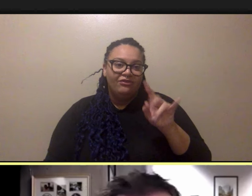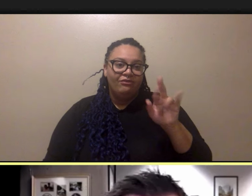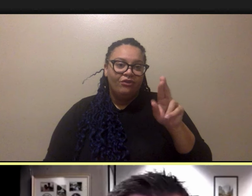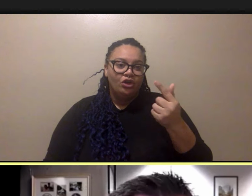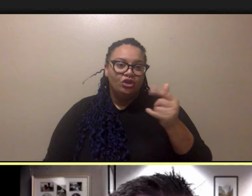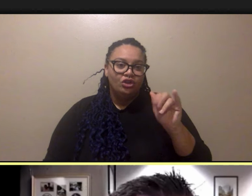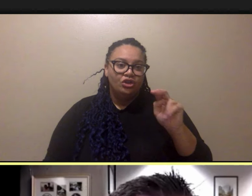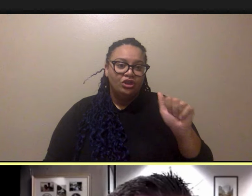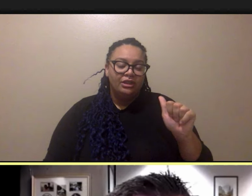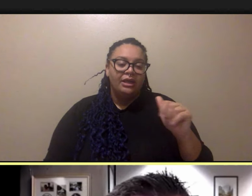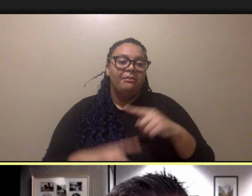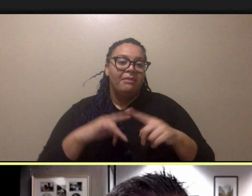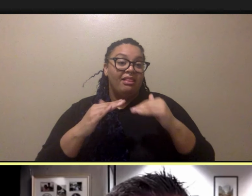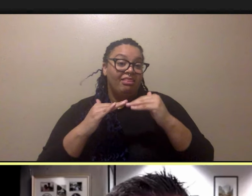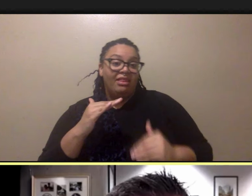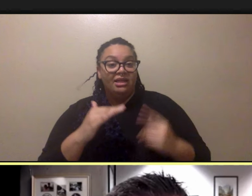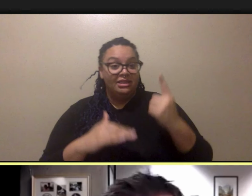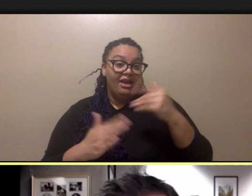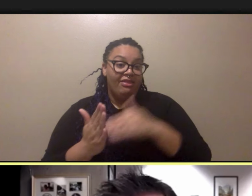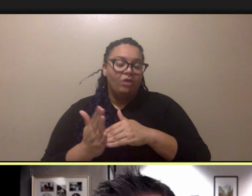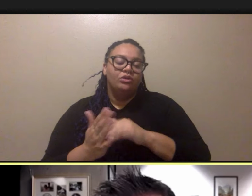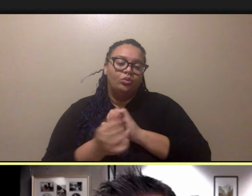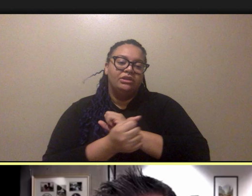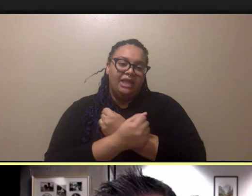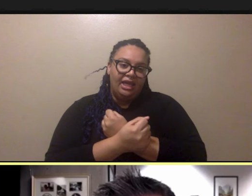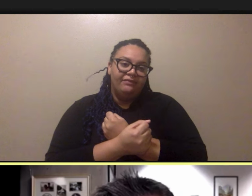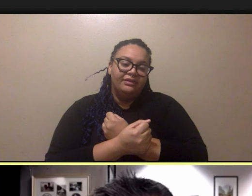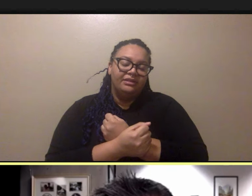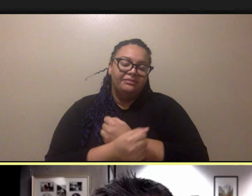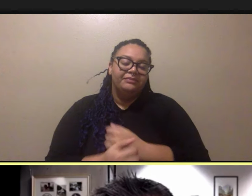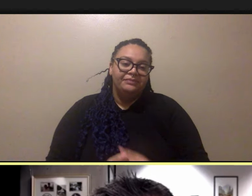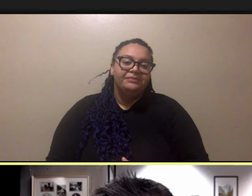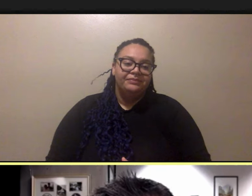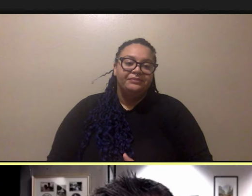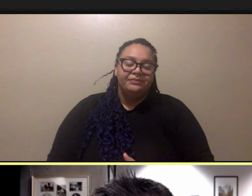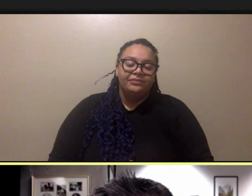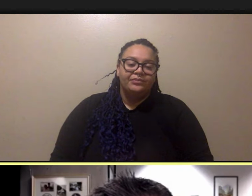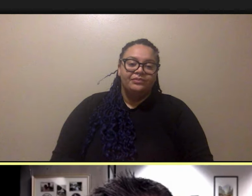Less than 1,000 of them were slaves. So